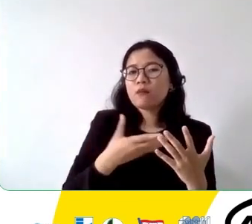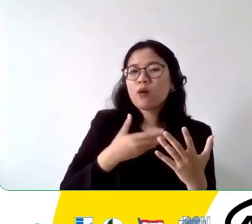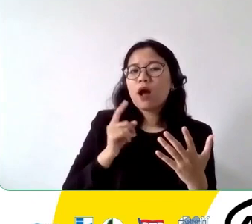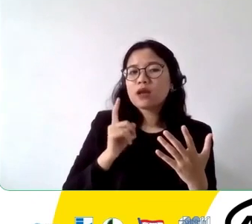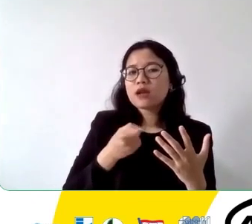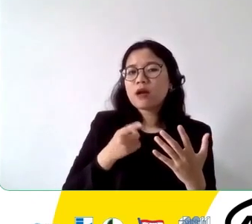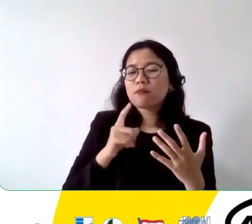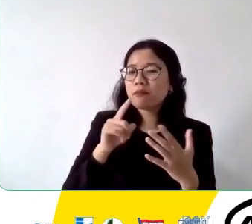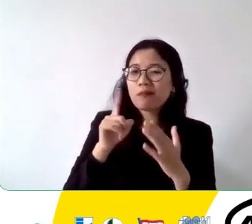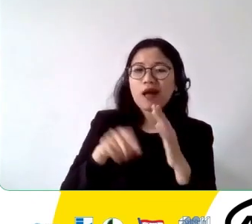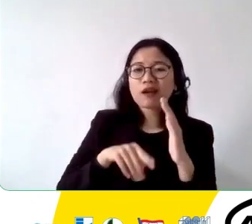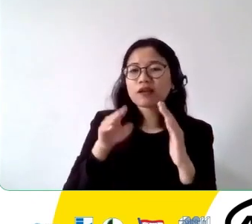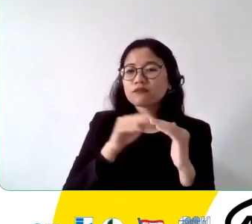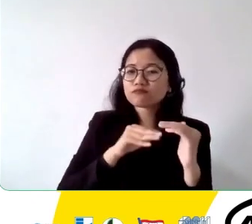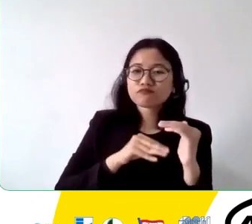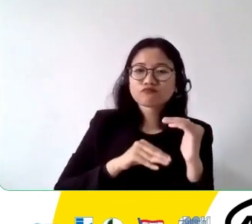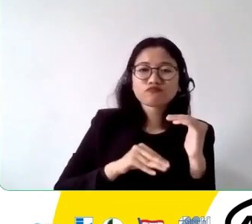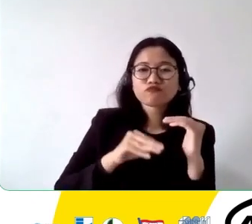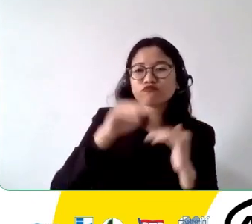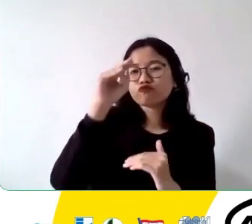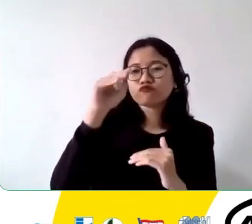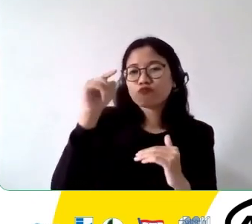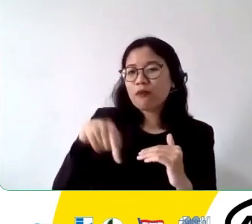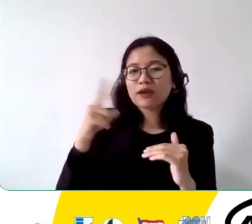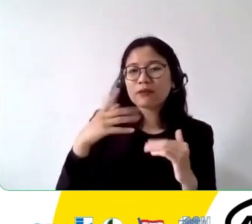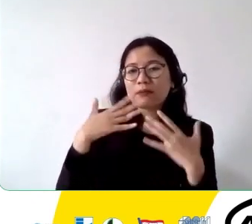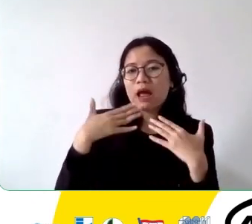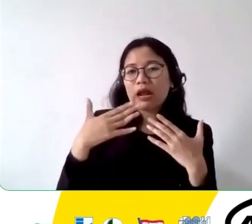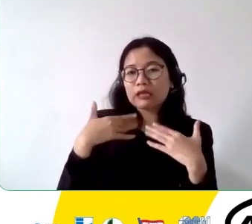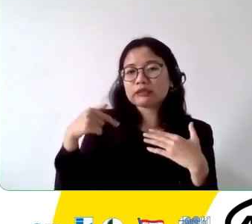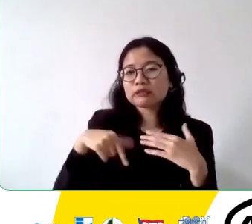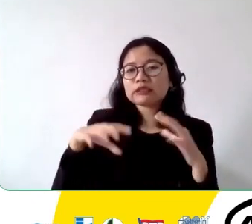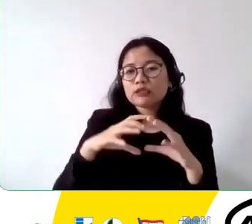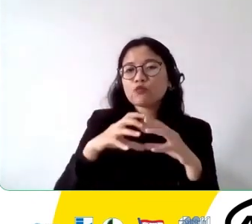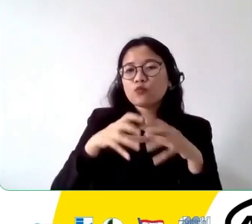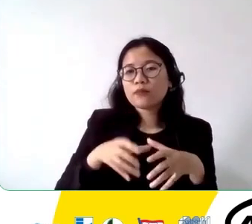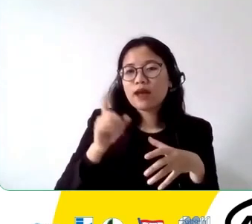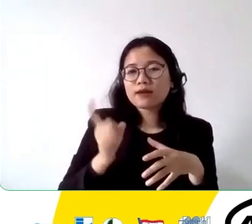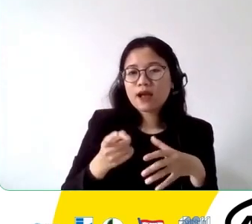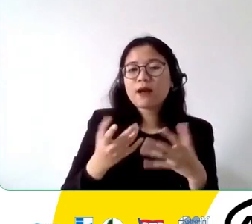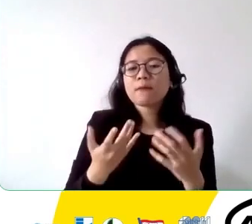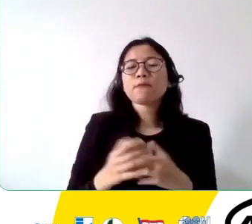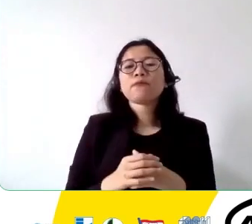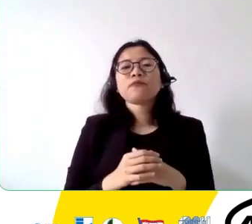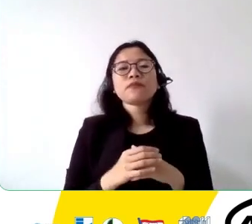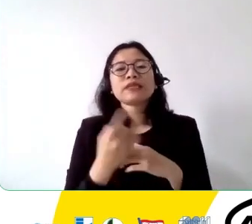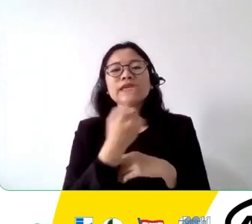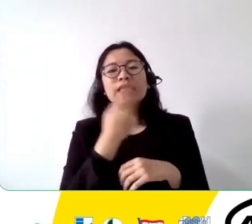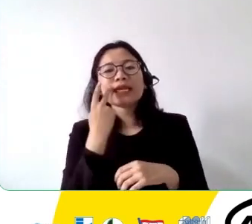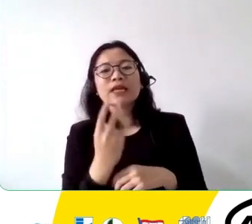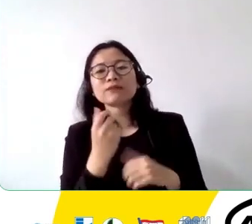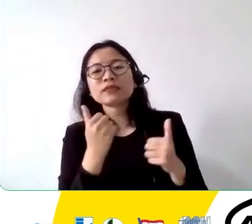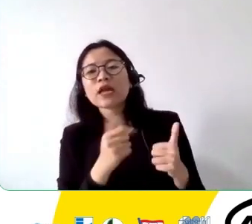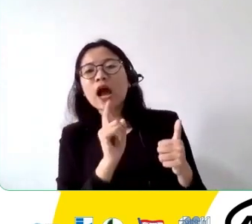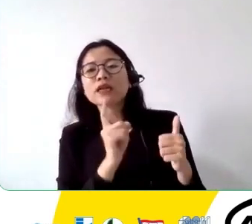And the effect of the global warming is, we can see also this the illustration of the